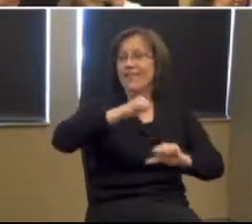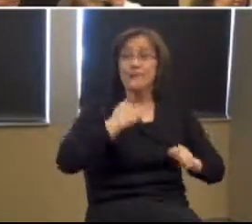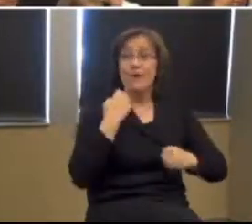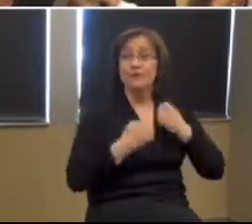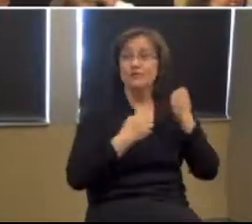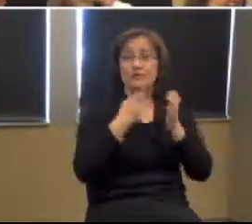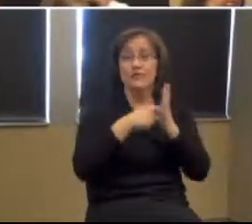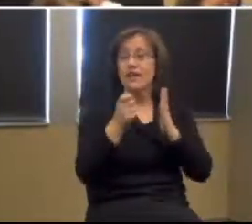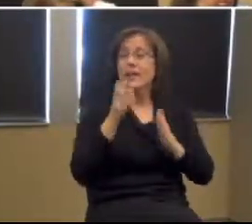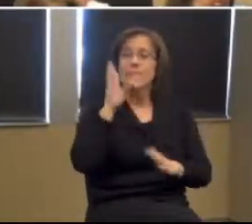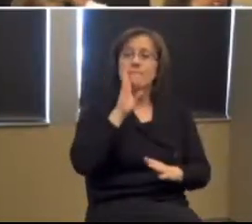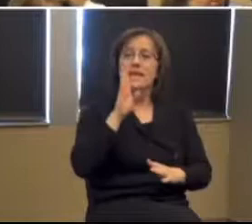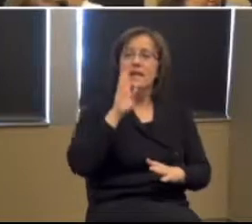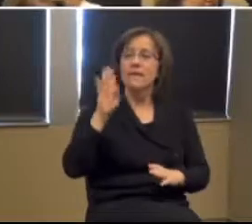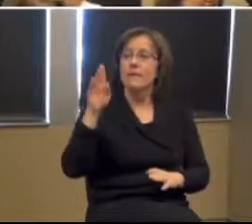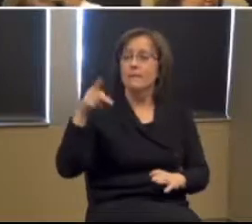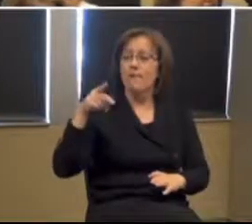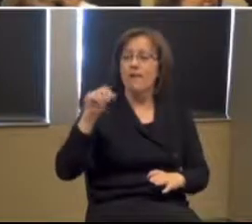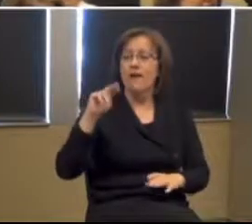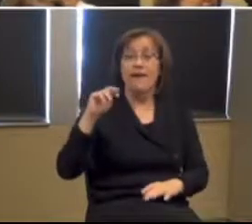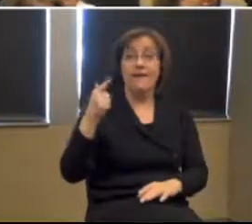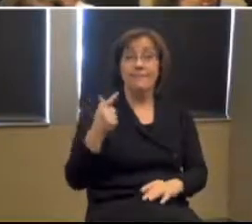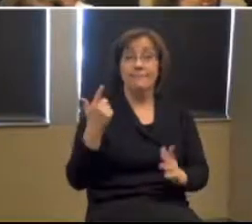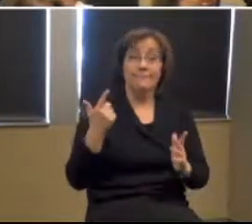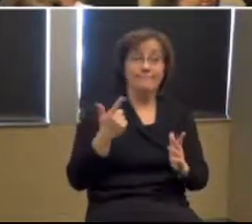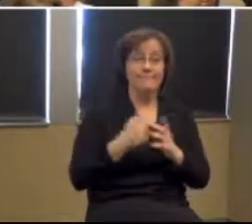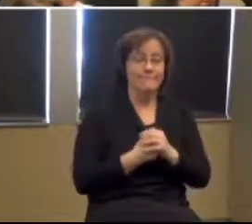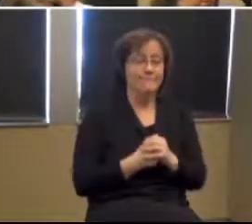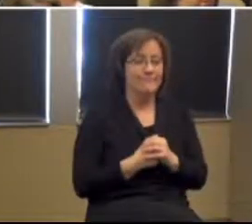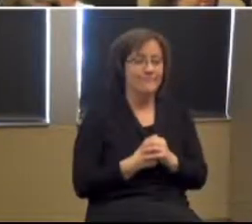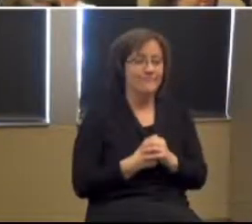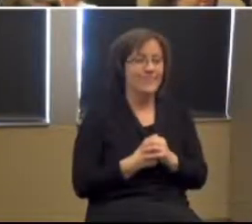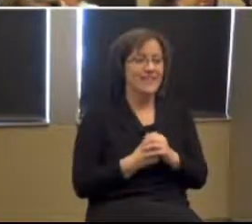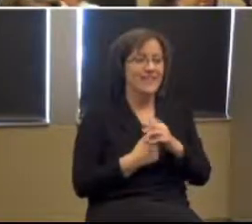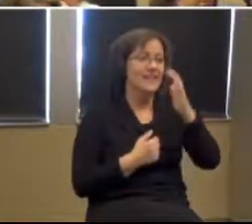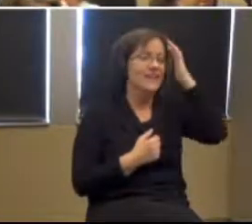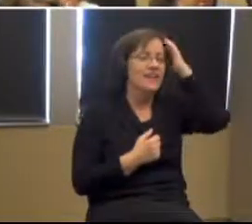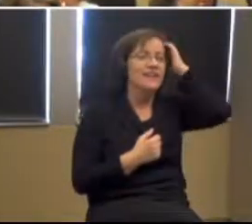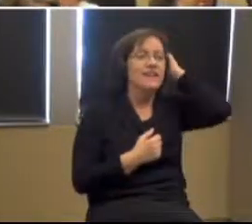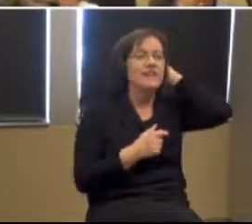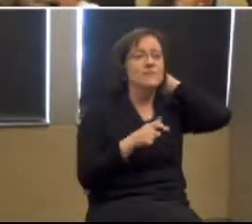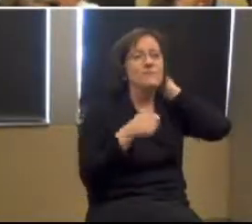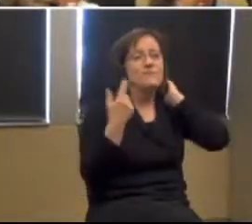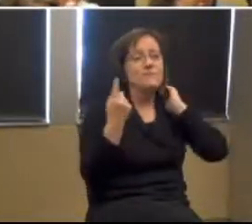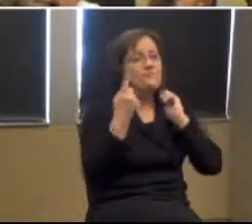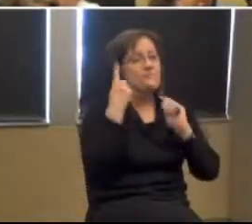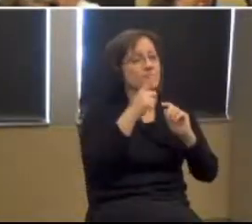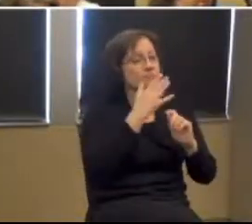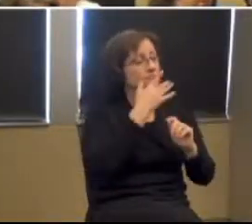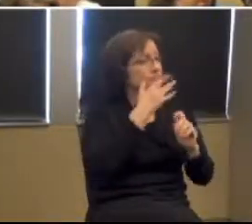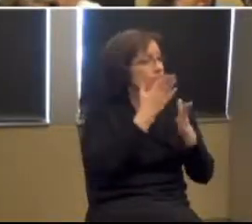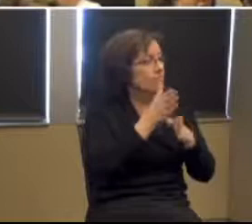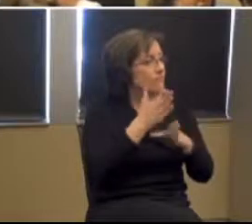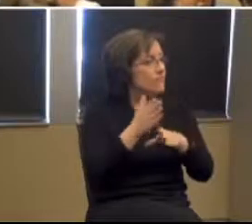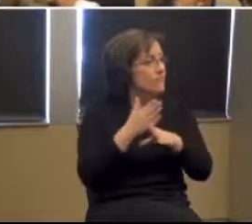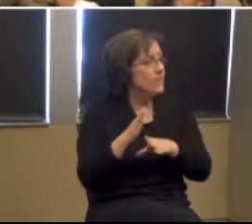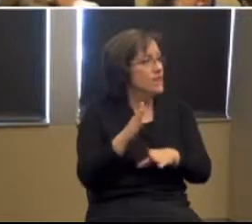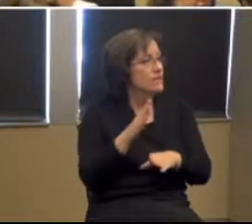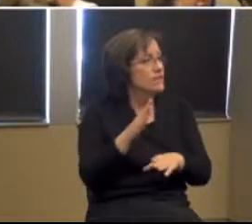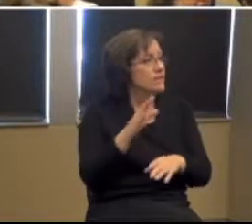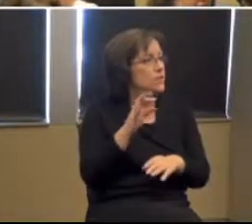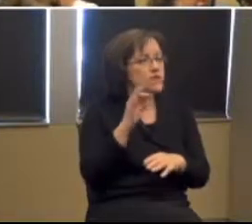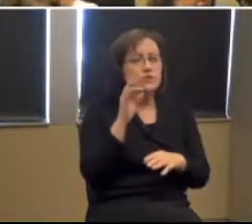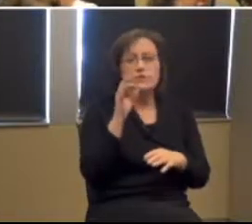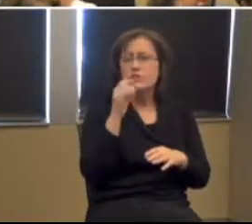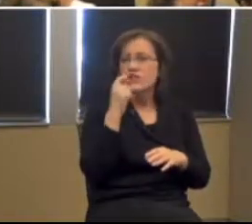This actually, what I've done with this is color sorting. I don't know if we have any toothpicks, or we can use pipe cleaners. And